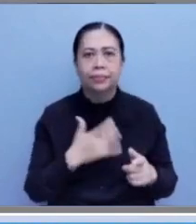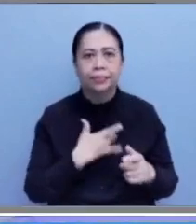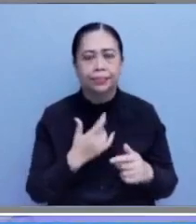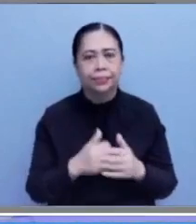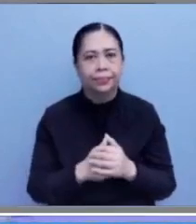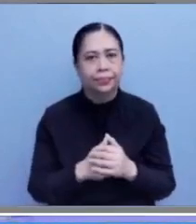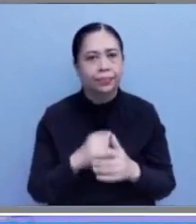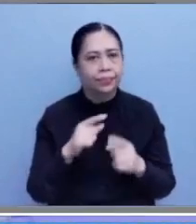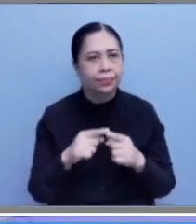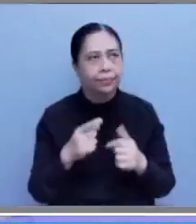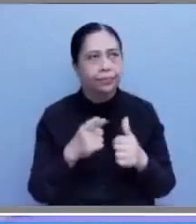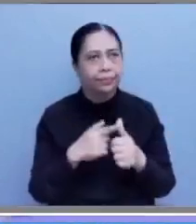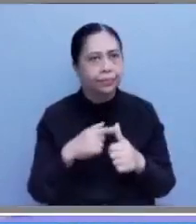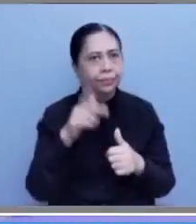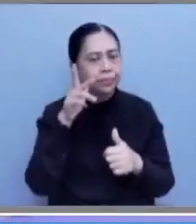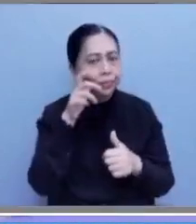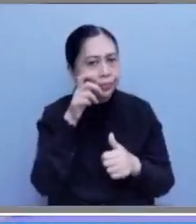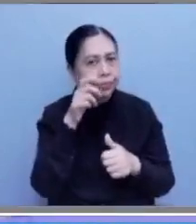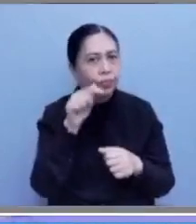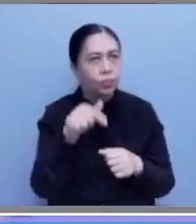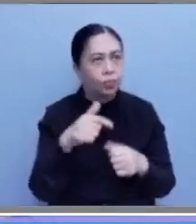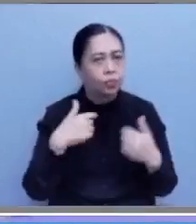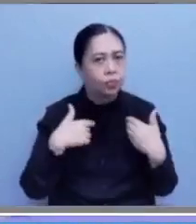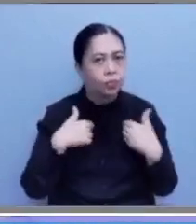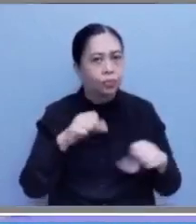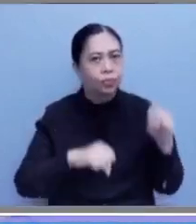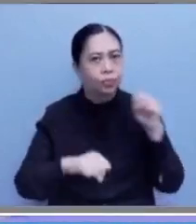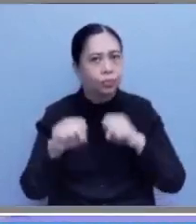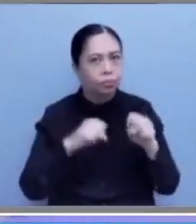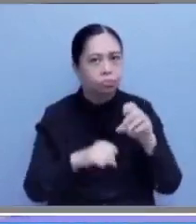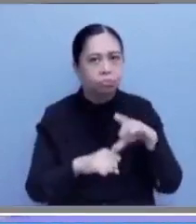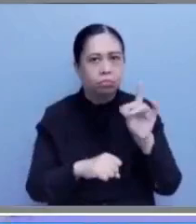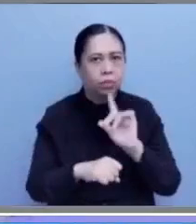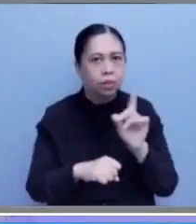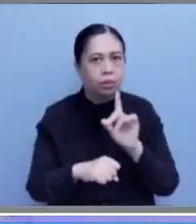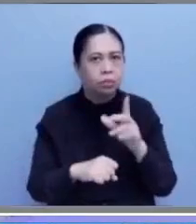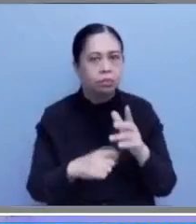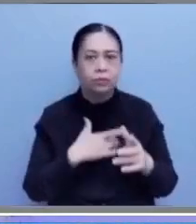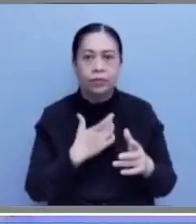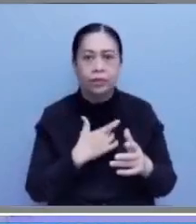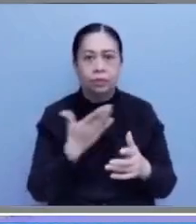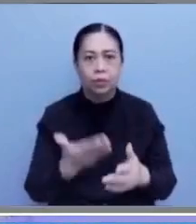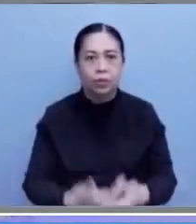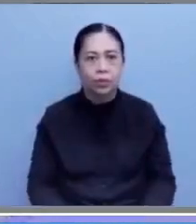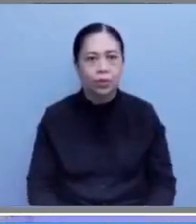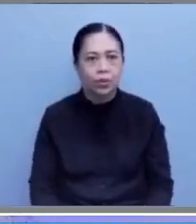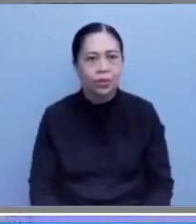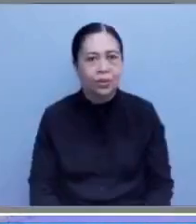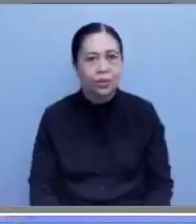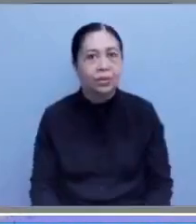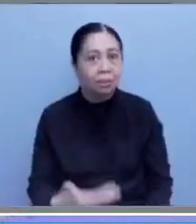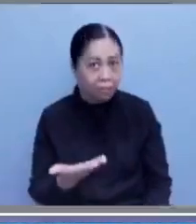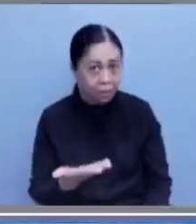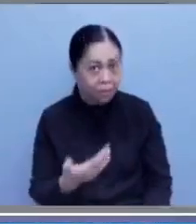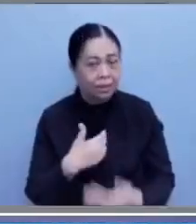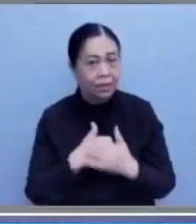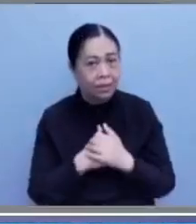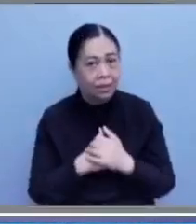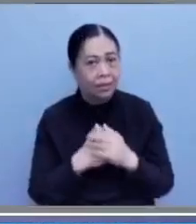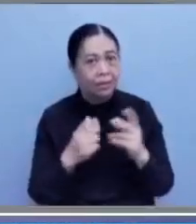you first heard that you have this scientific discovery, ano bang naging pakiramdam? Siyempre, I was